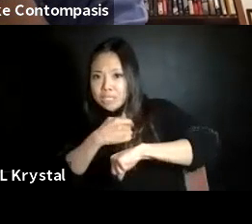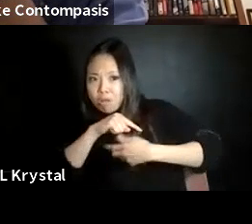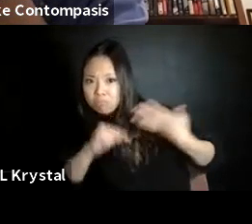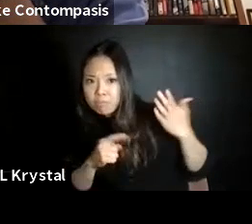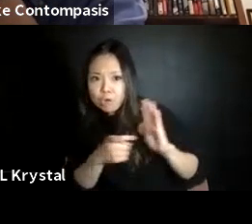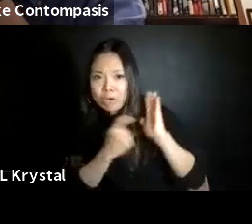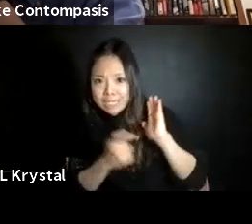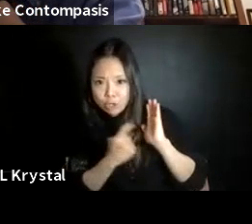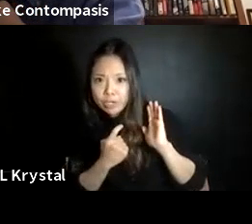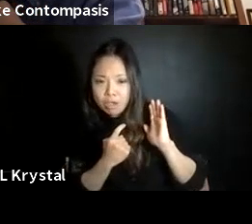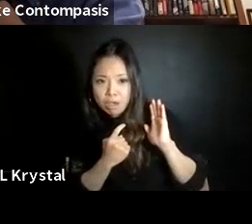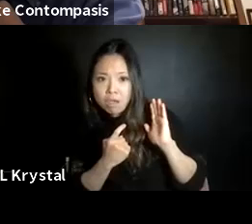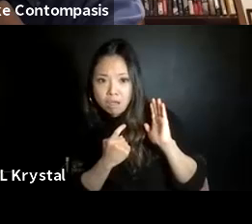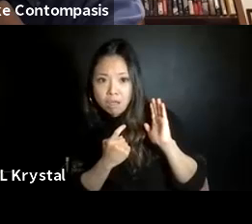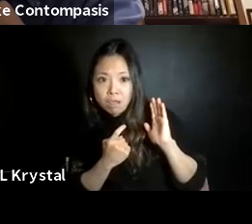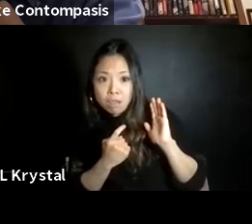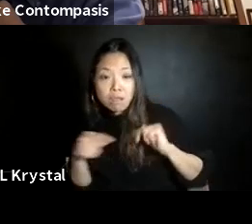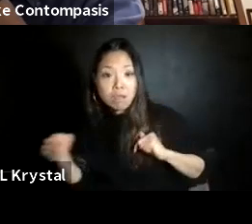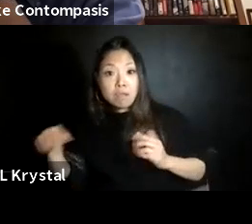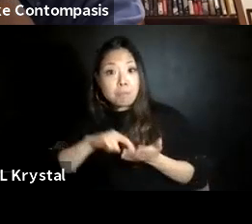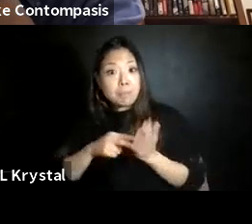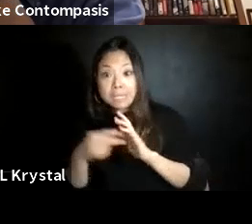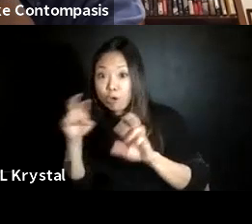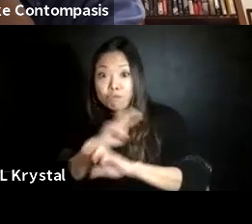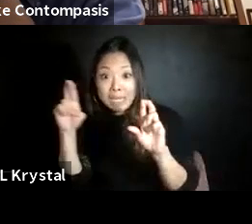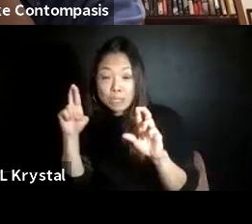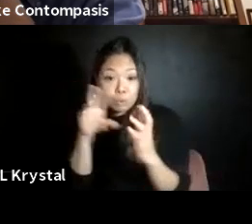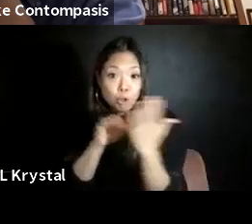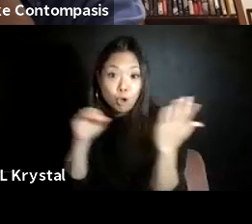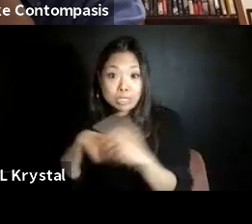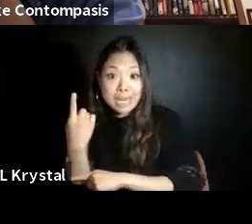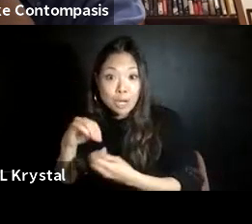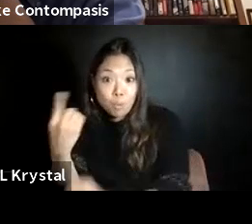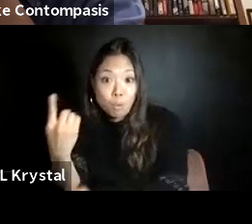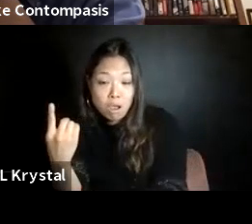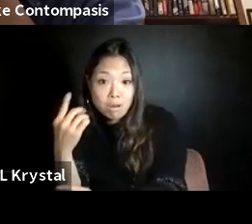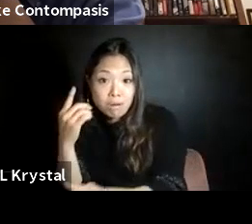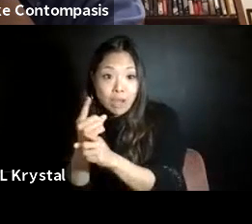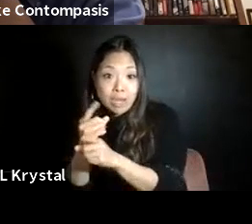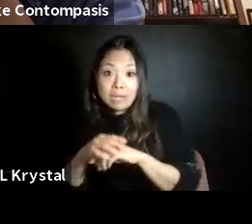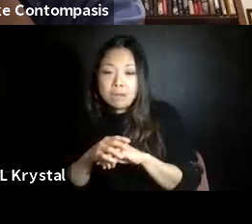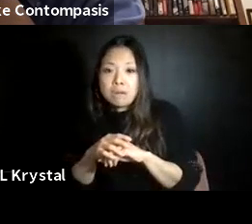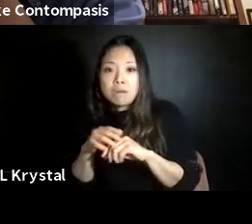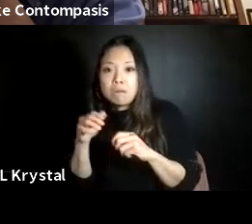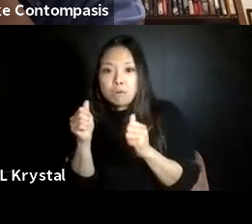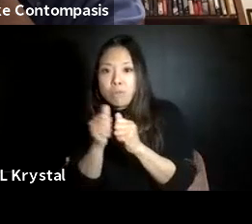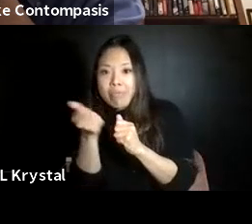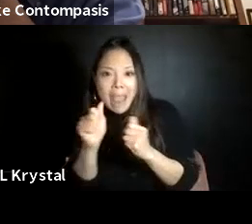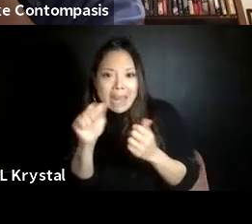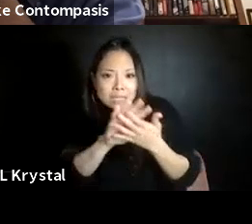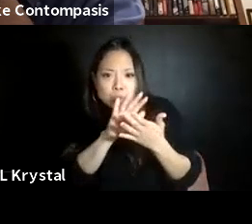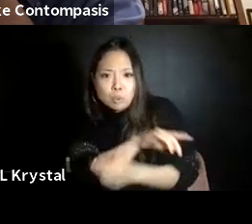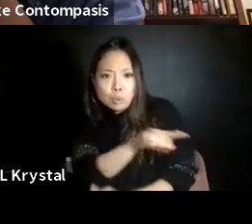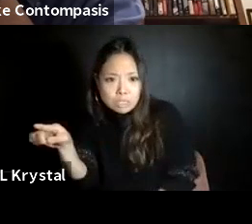is selected, then they're ready to learn day one in any one of these schools, and that the schools have